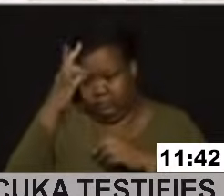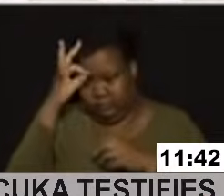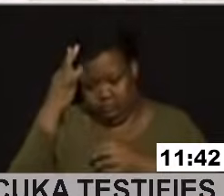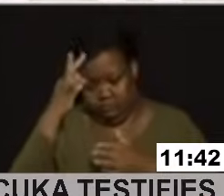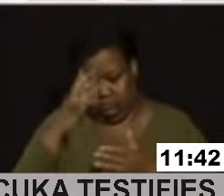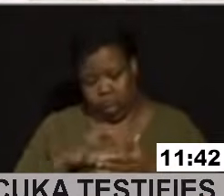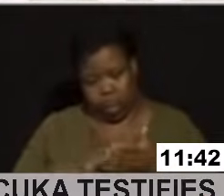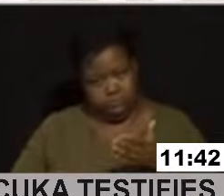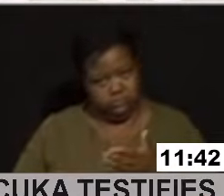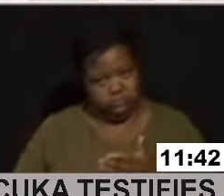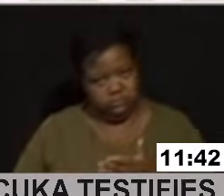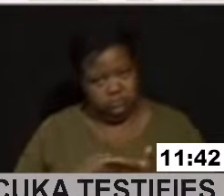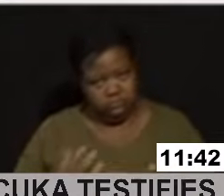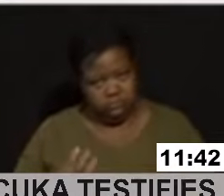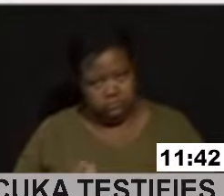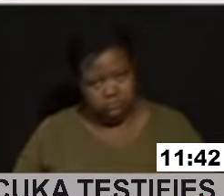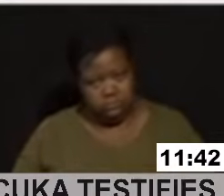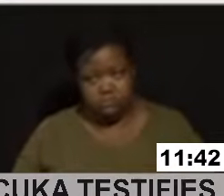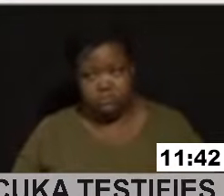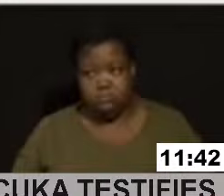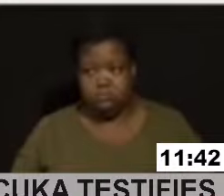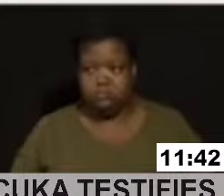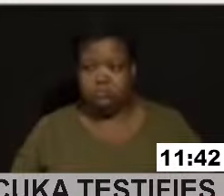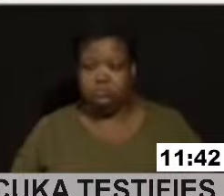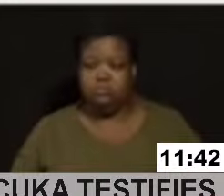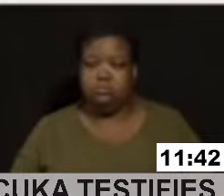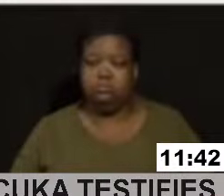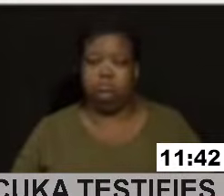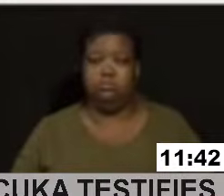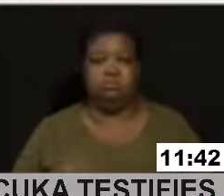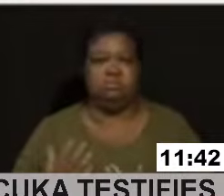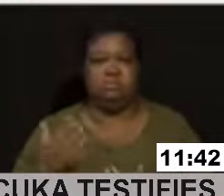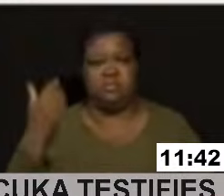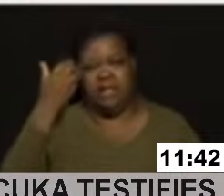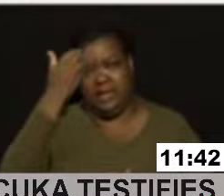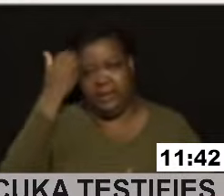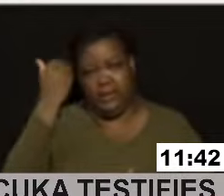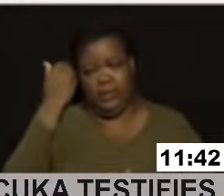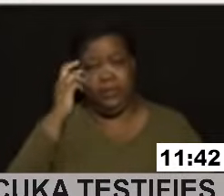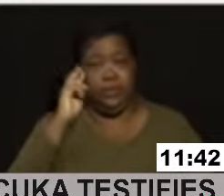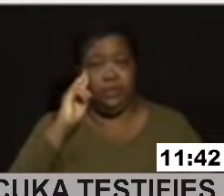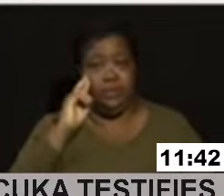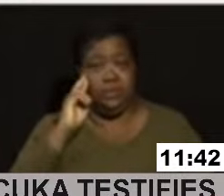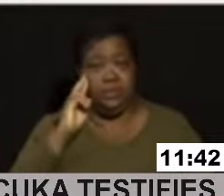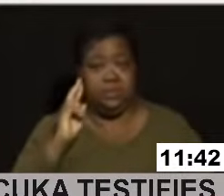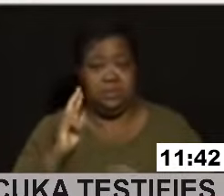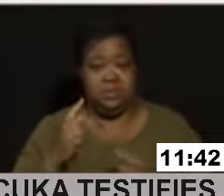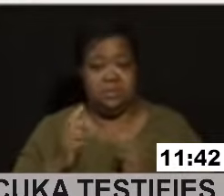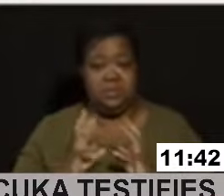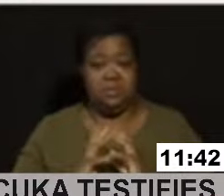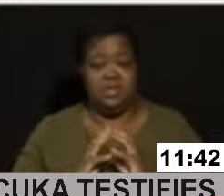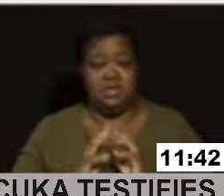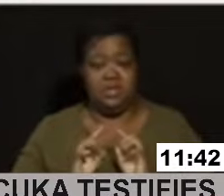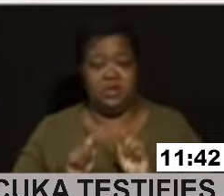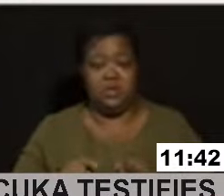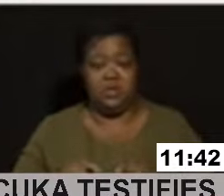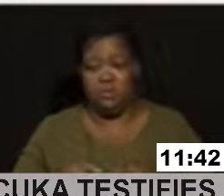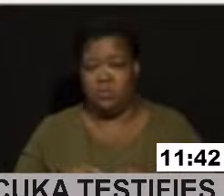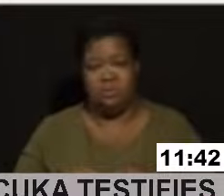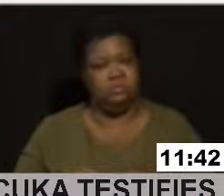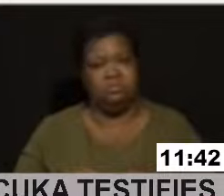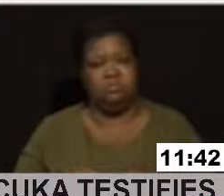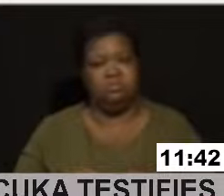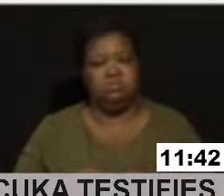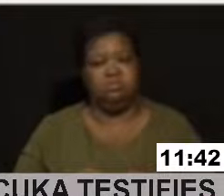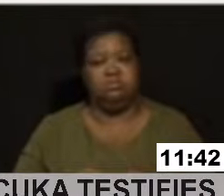minutes taken? I don't know. You remember, Commissioner, I didn't attend that meeting myself.